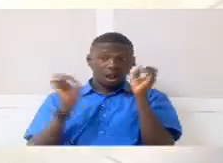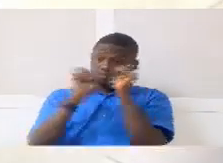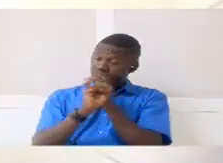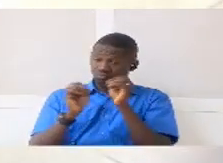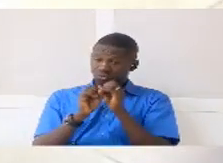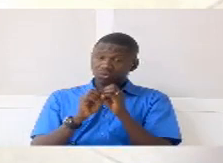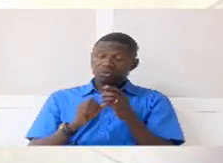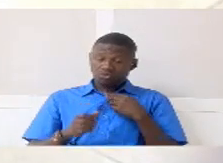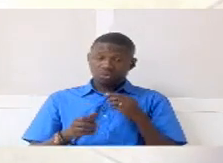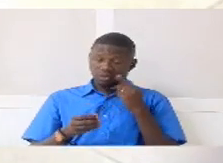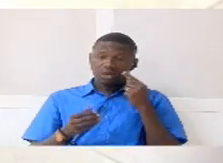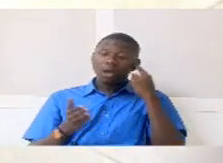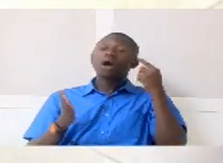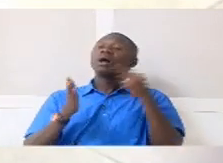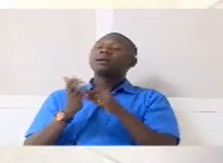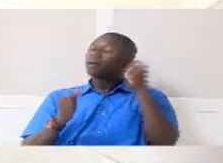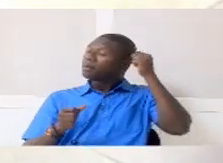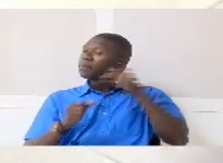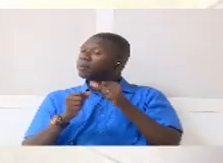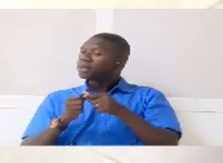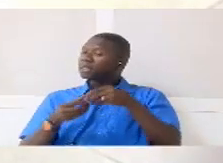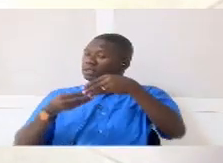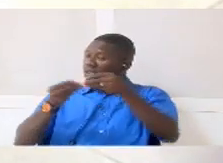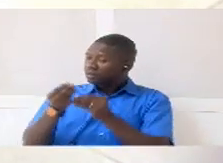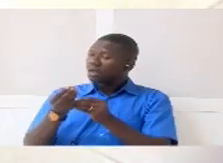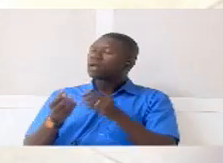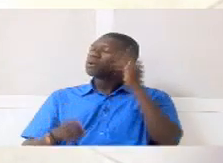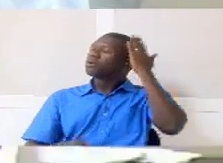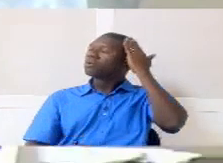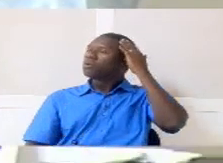that receipt and be able to know who it was that took the prisoner away.